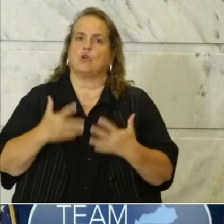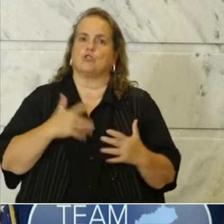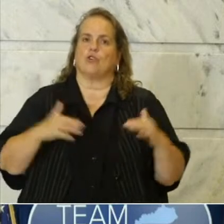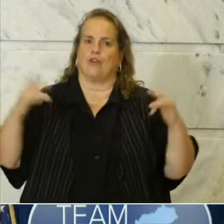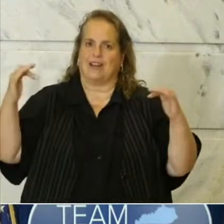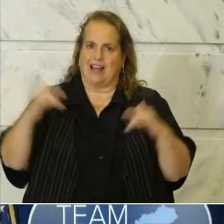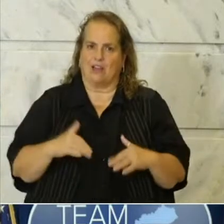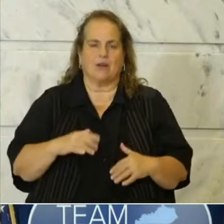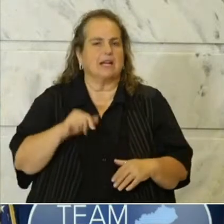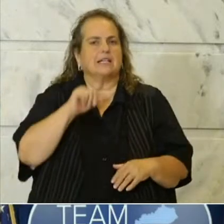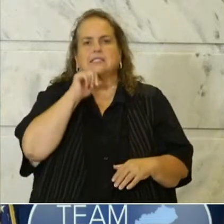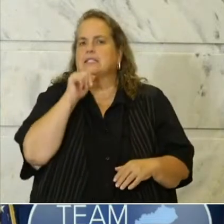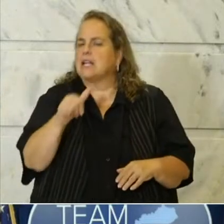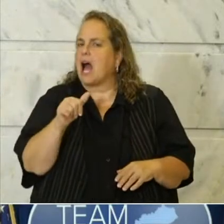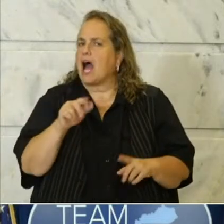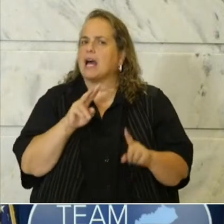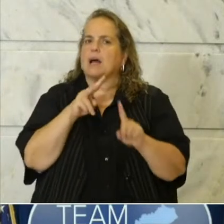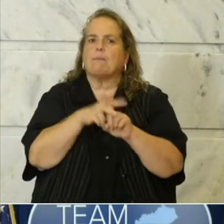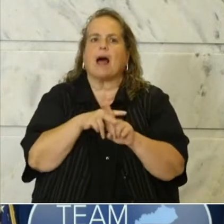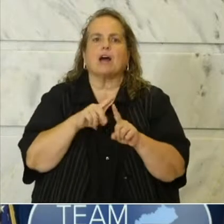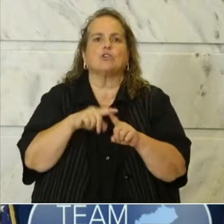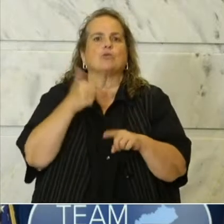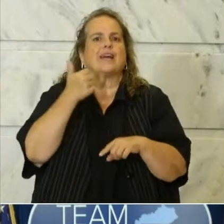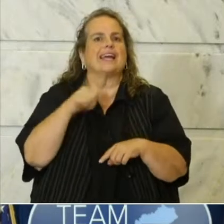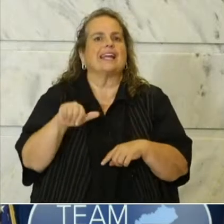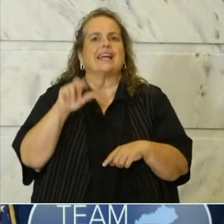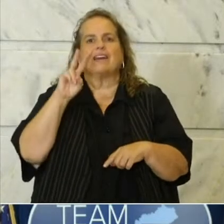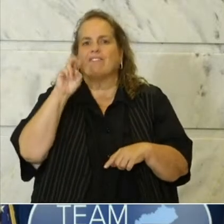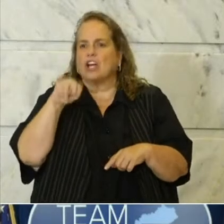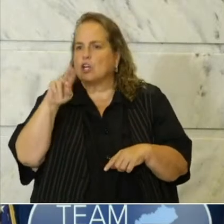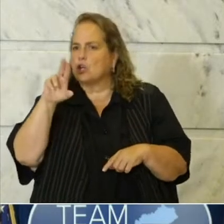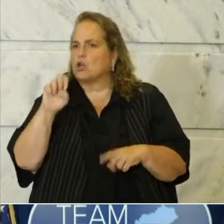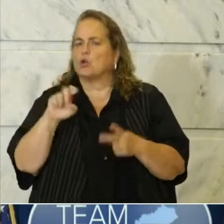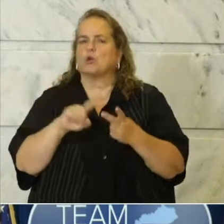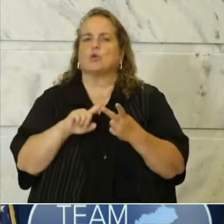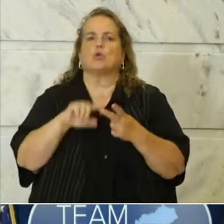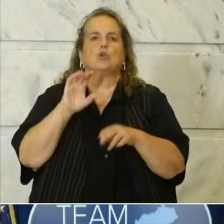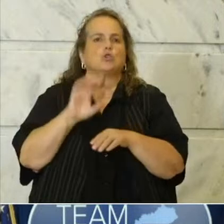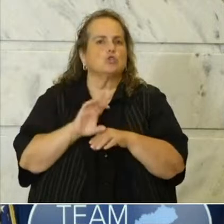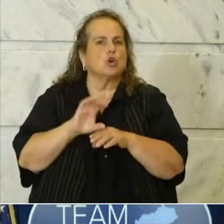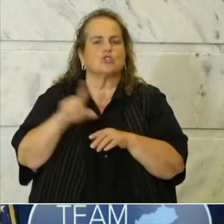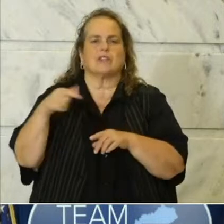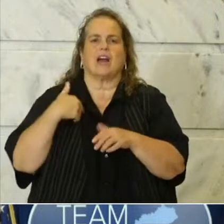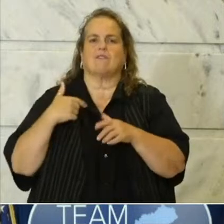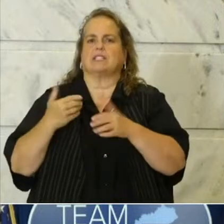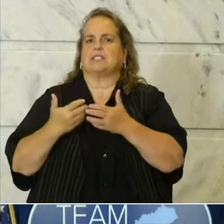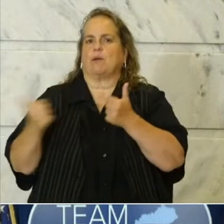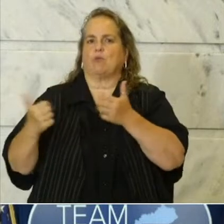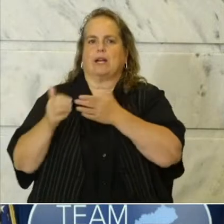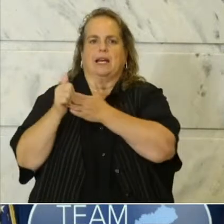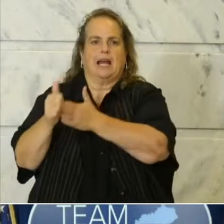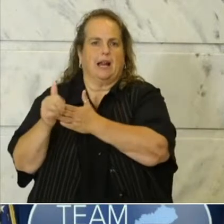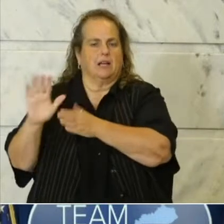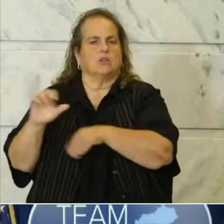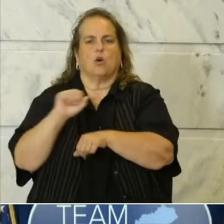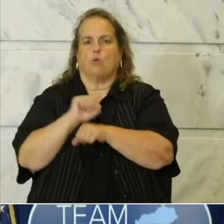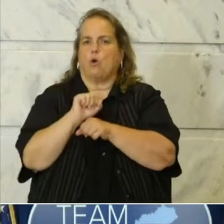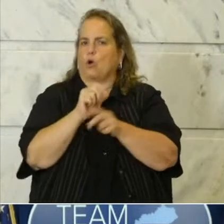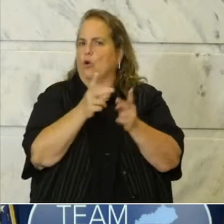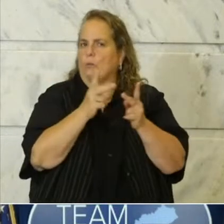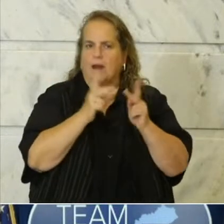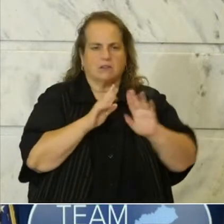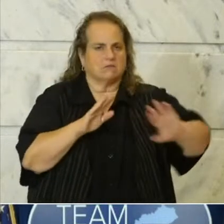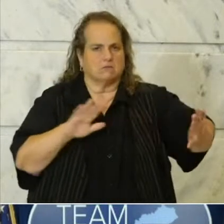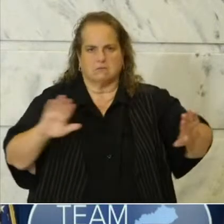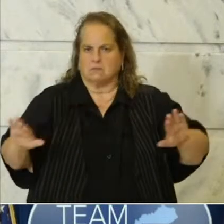does not apply to anywhere, to any venue, to any church. They have separate guidance, to workplaces or to the rest.